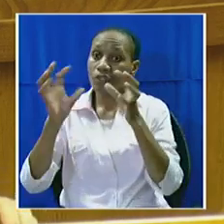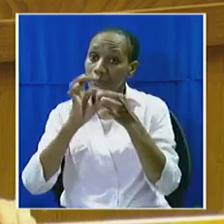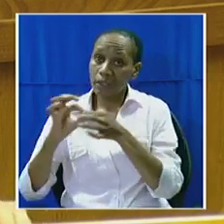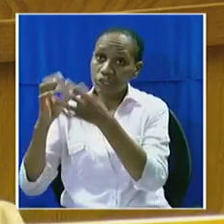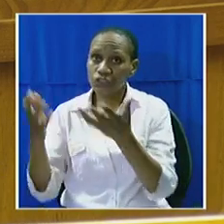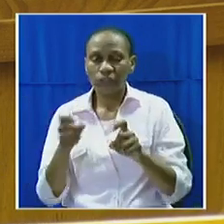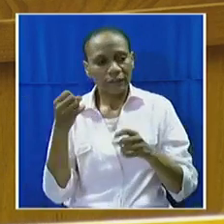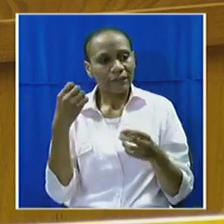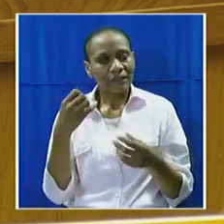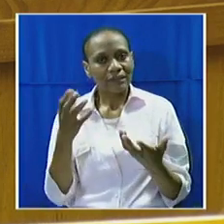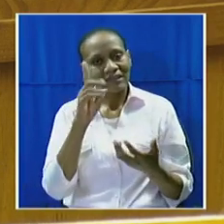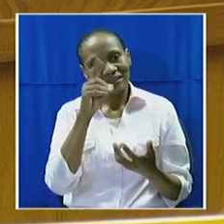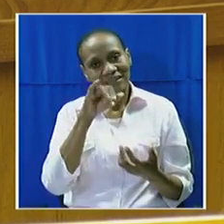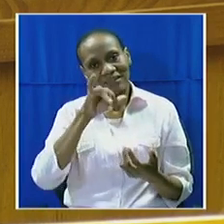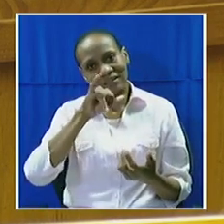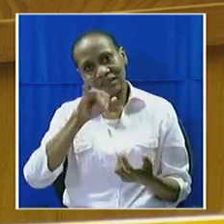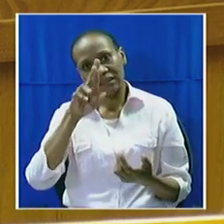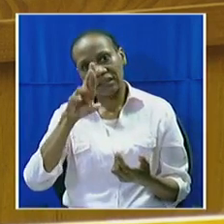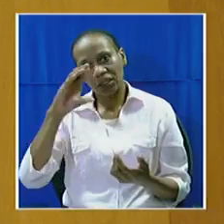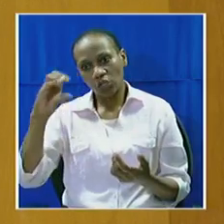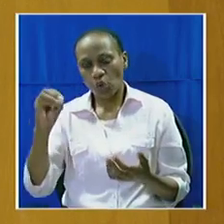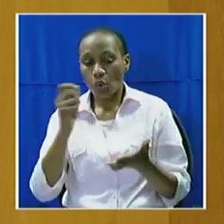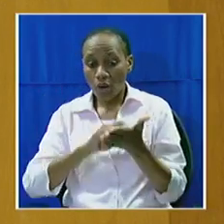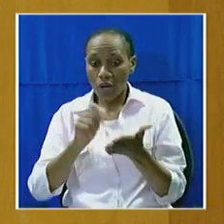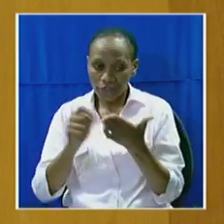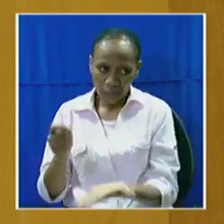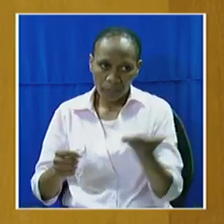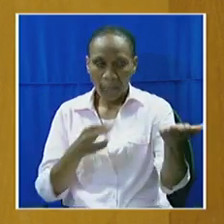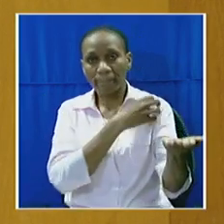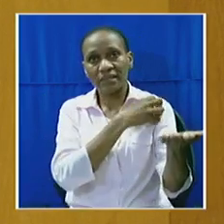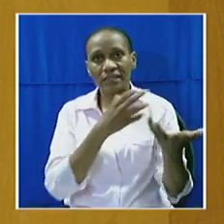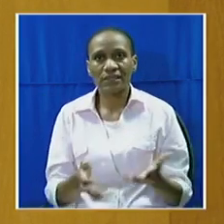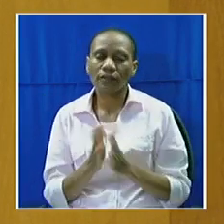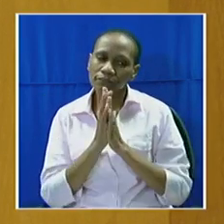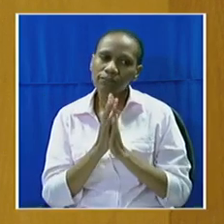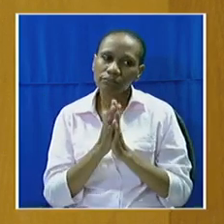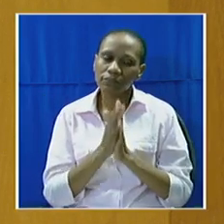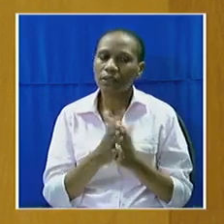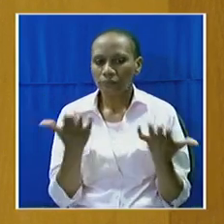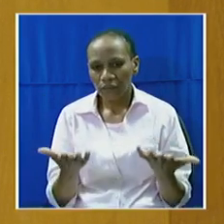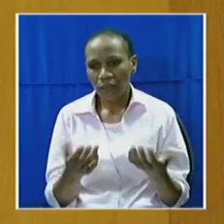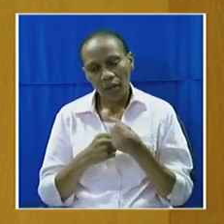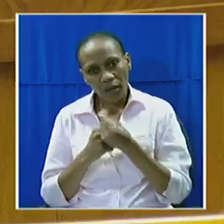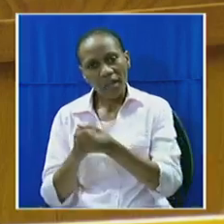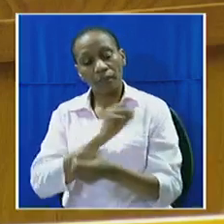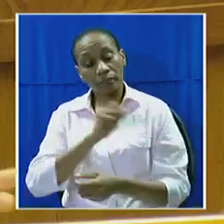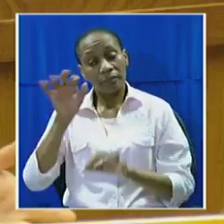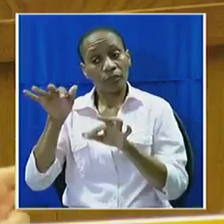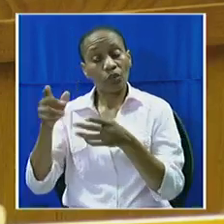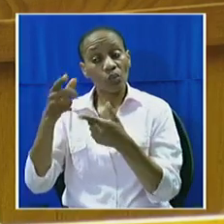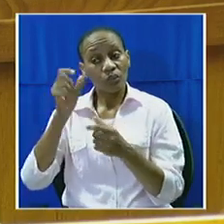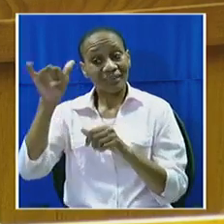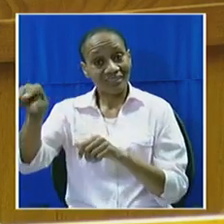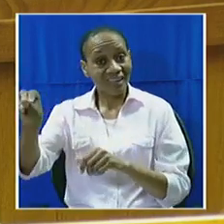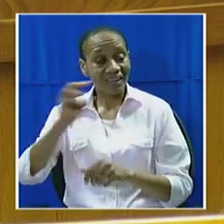test DIRCO's emergency number, we write a letter to the minister calling for backup for the staff in China and offering